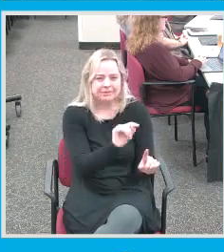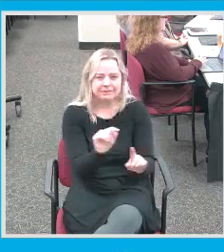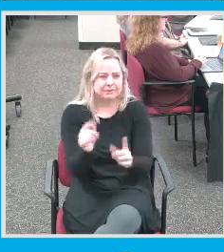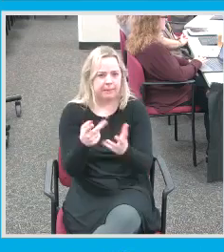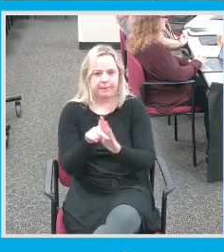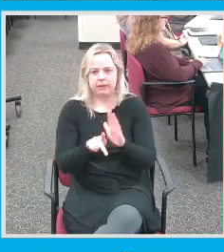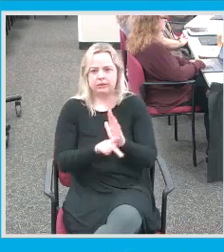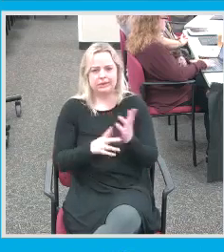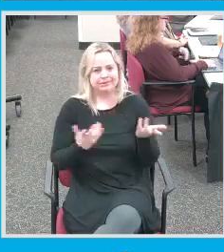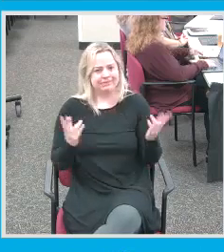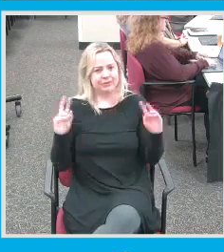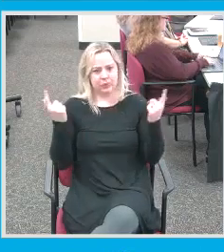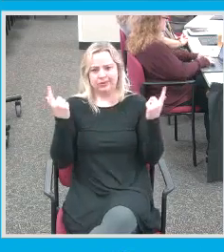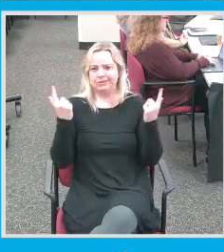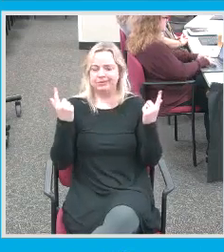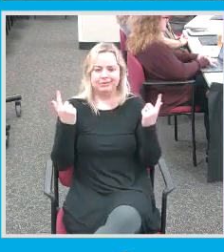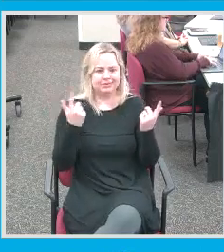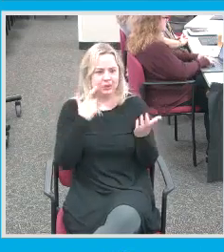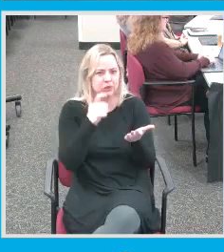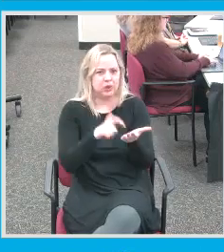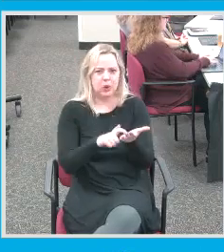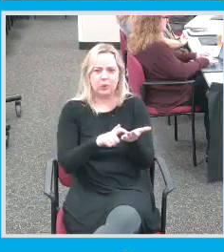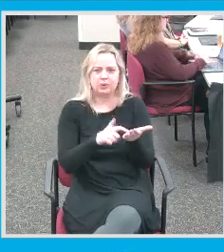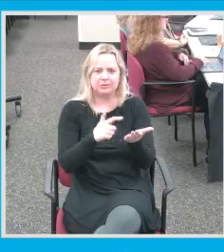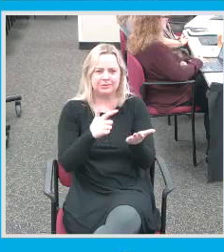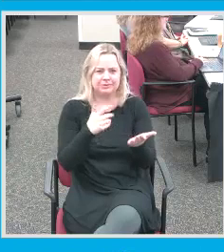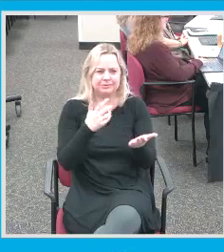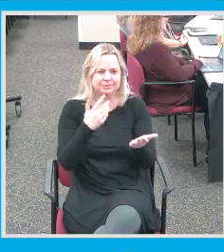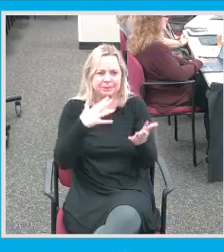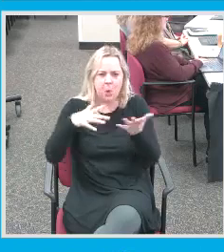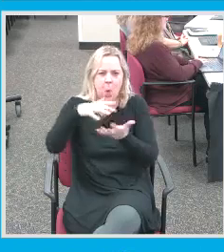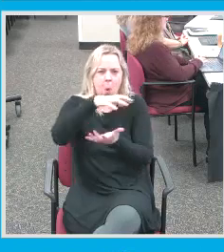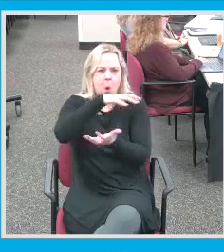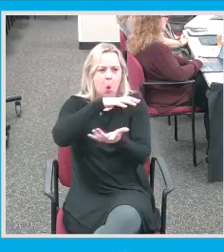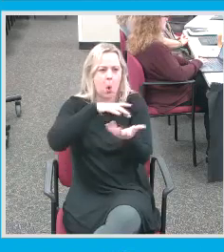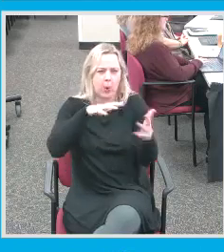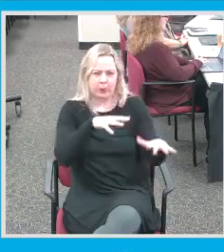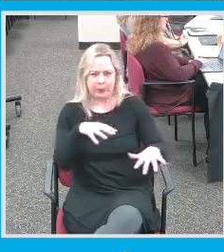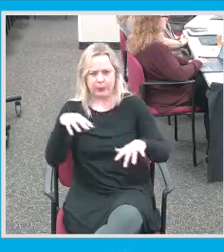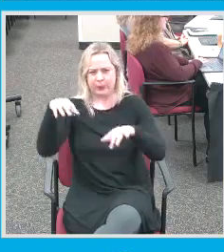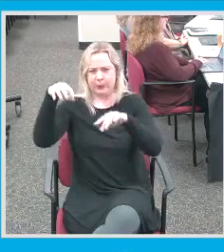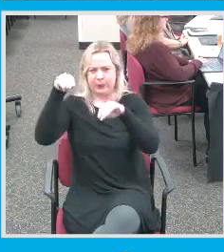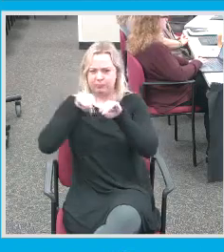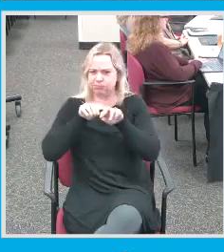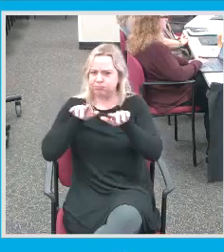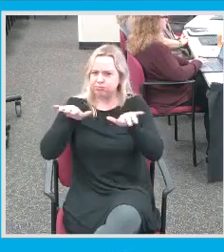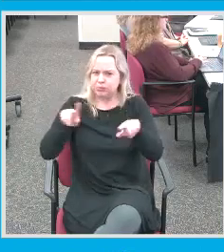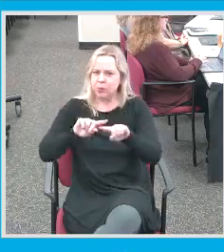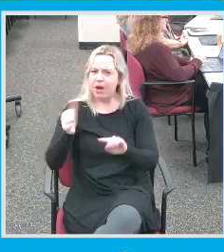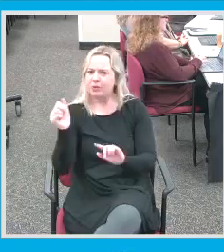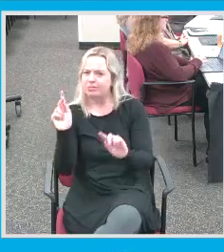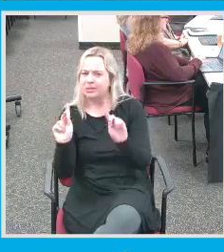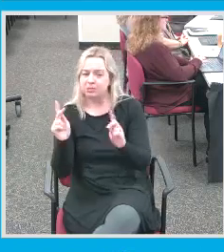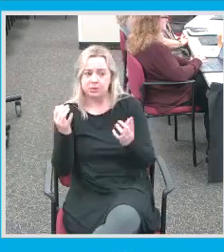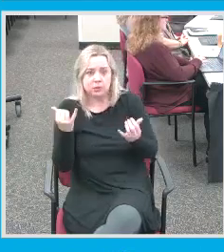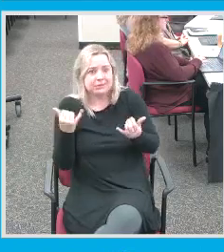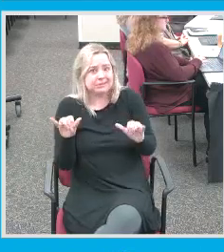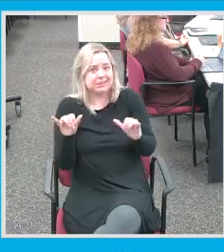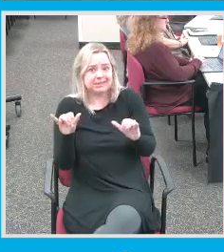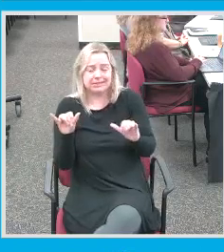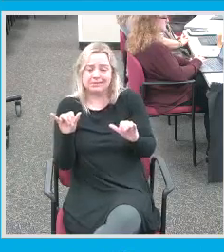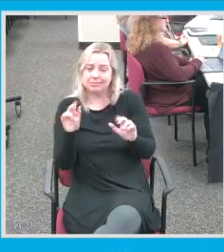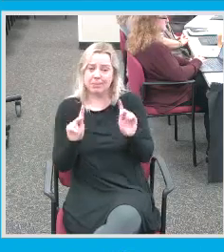up, and we got smoke seeping in through vents and things like that, and so people are still exposed to secondhand smoke in our